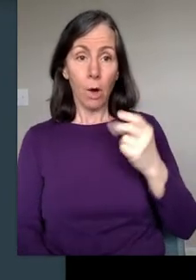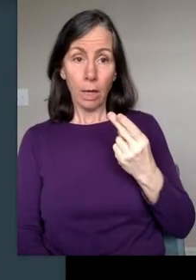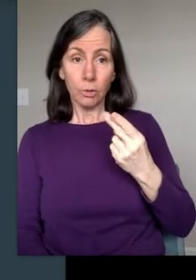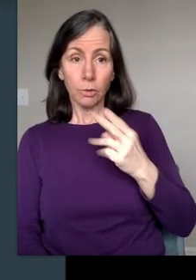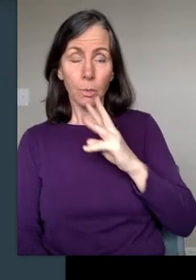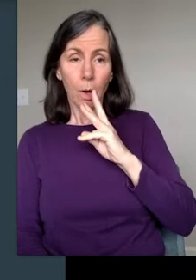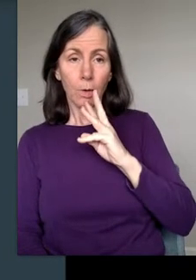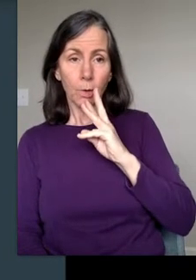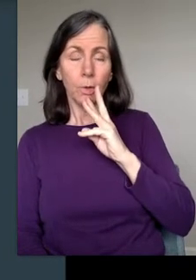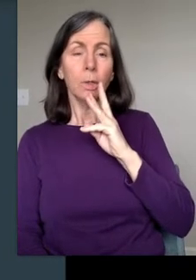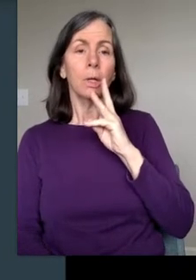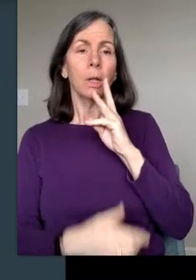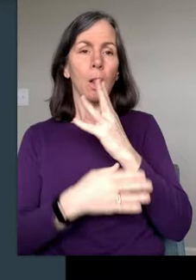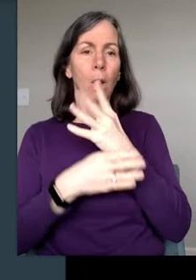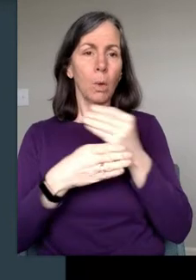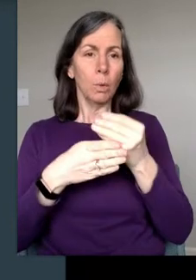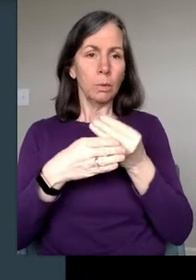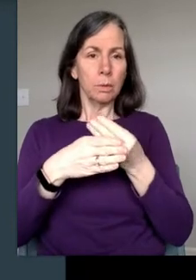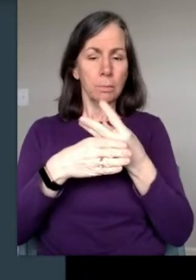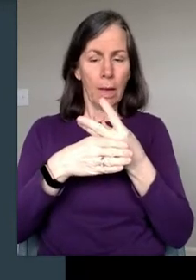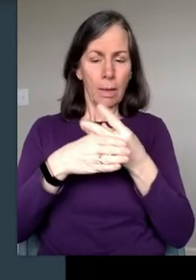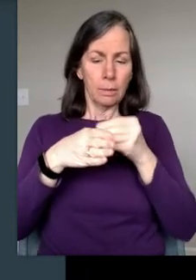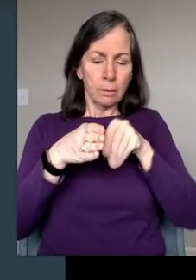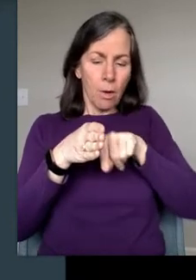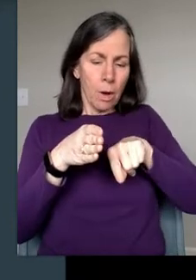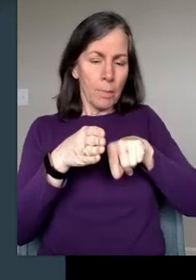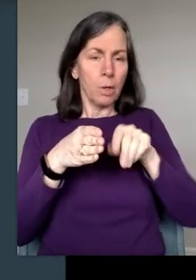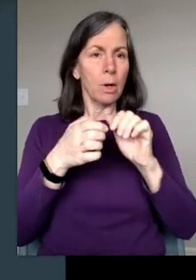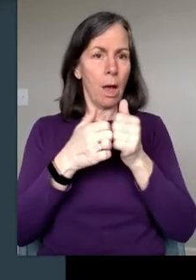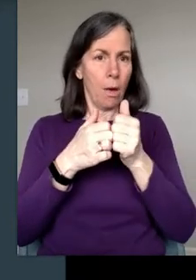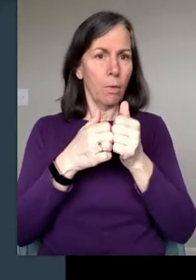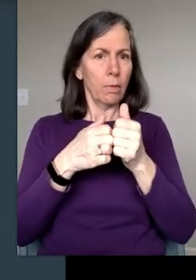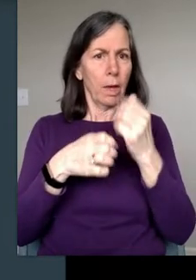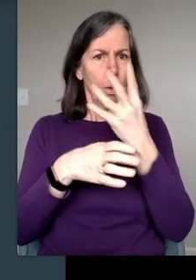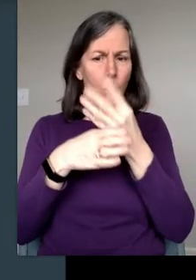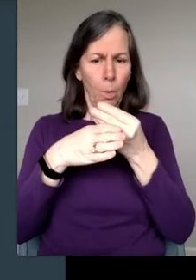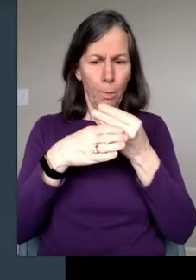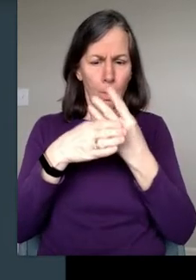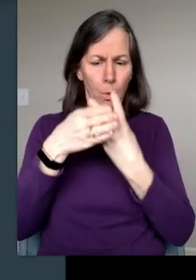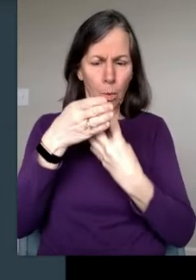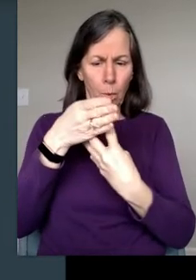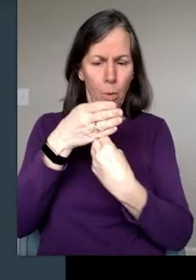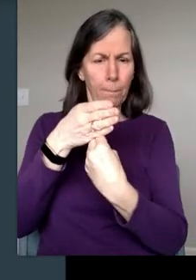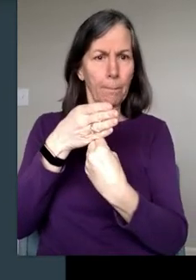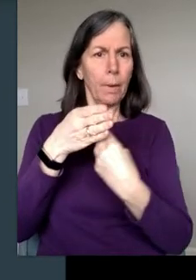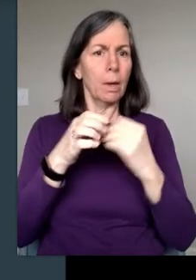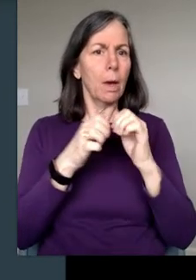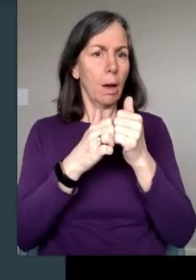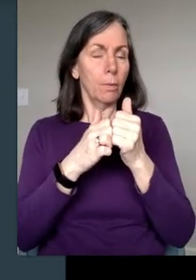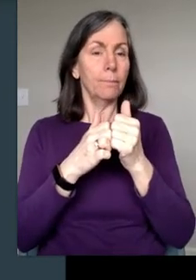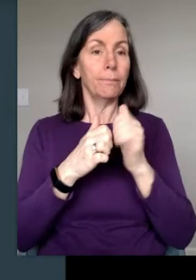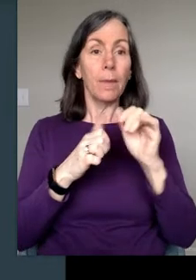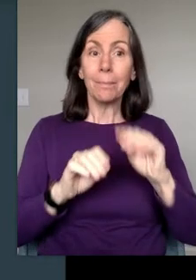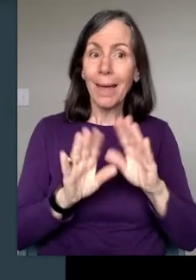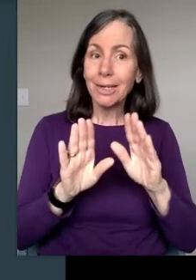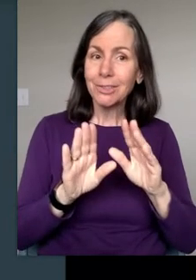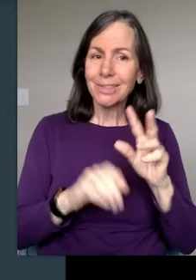going back, that's our focus question. So how did this happen? Again, is it magic? No.